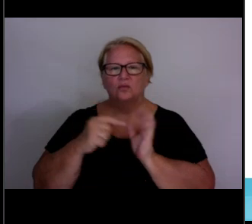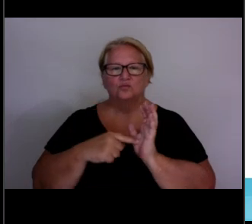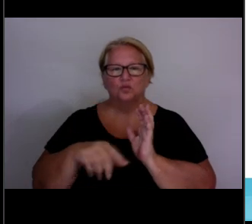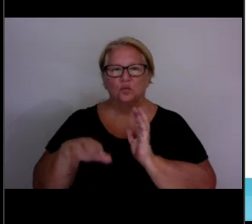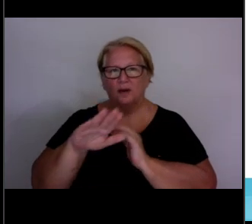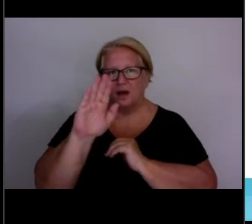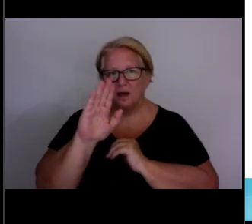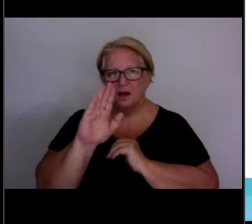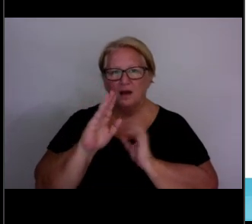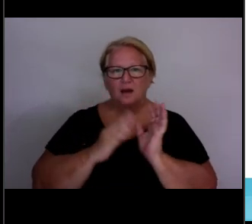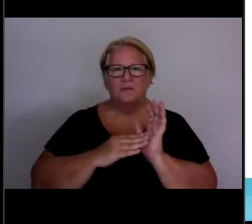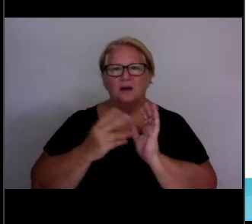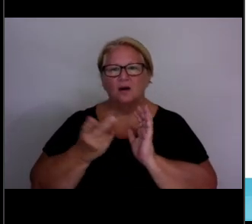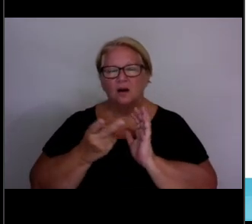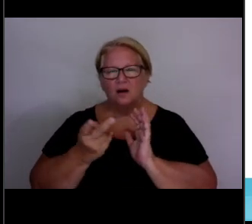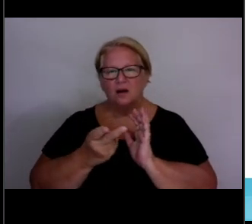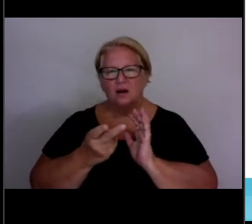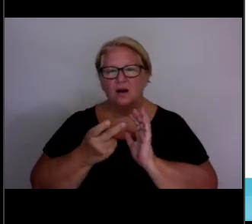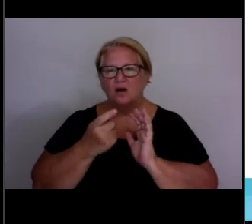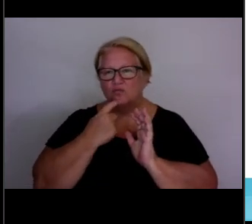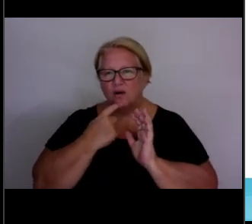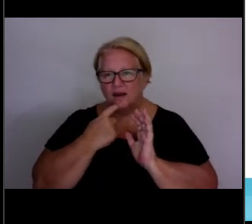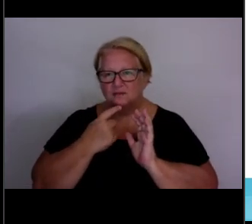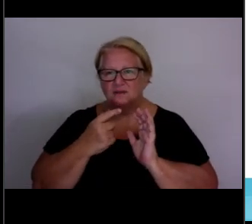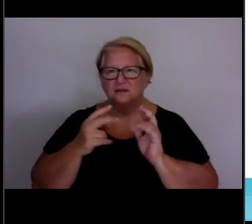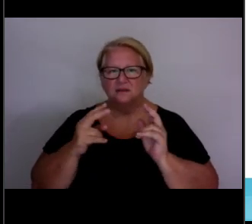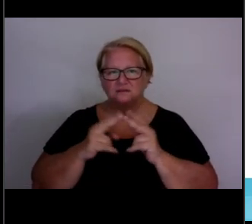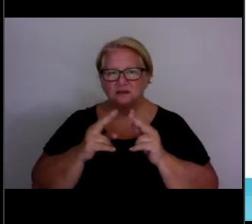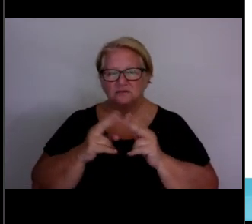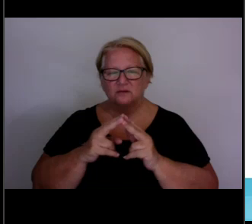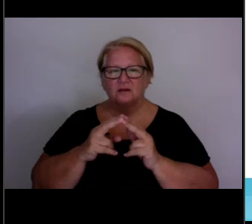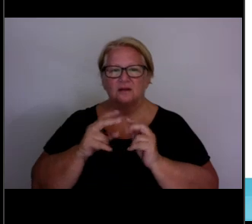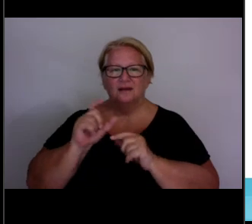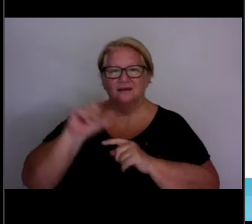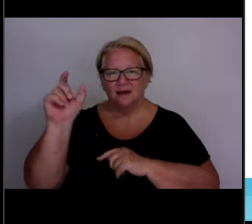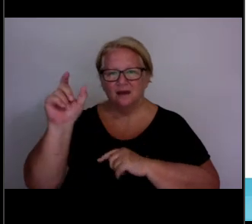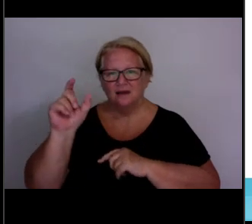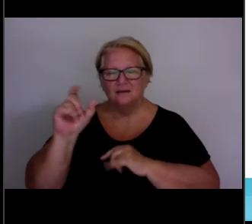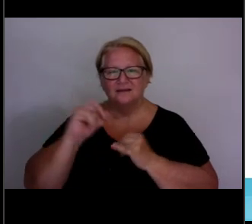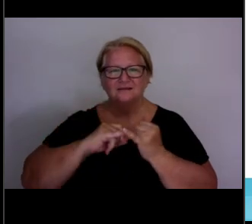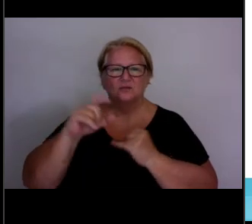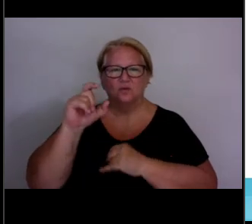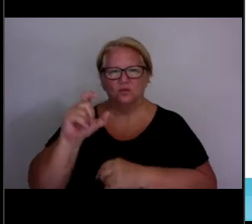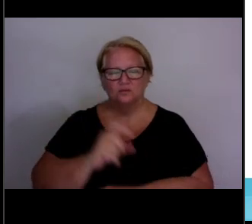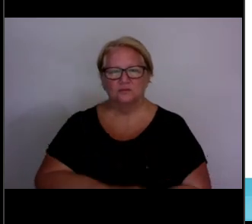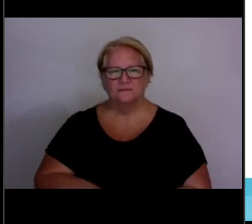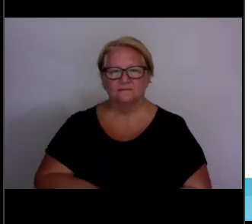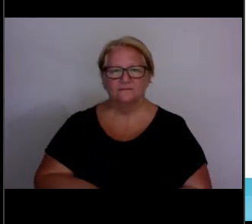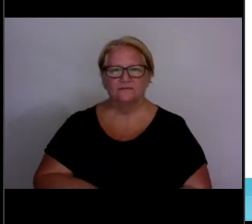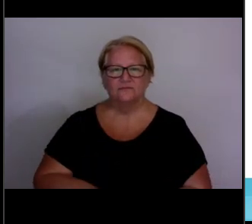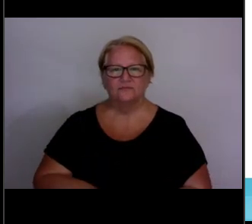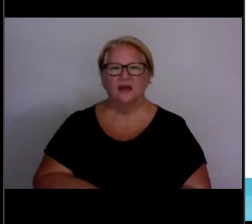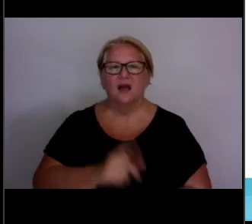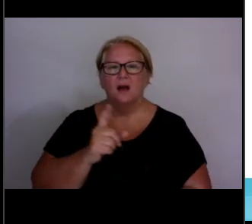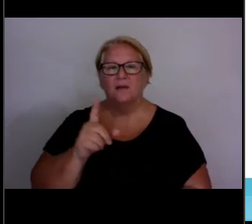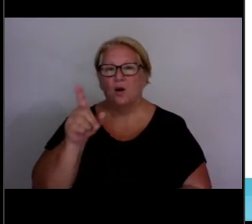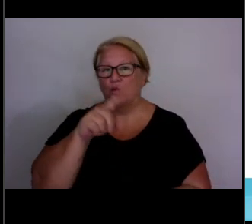Toowoomba, Mackay, Rockhampton and Townsville, Cairns and the Sunshine Coast. But those